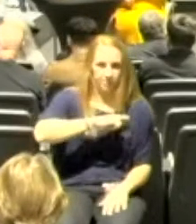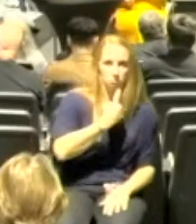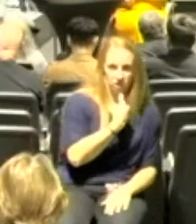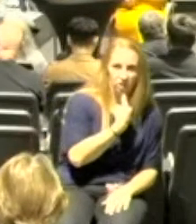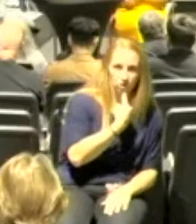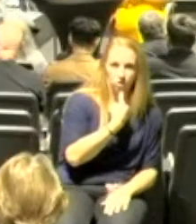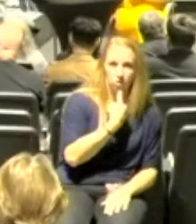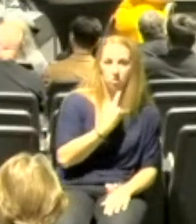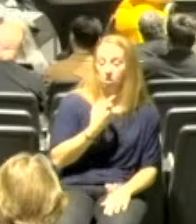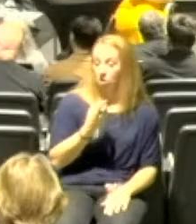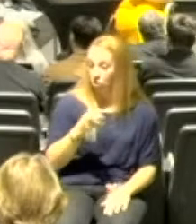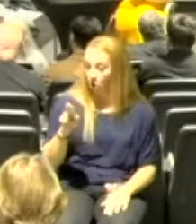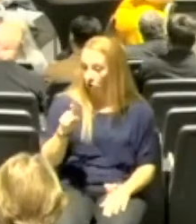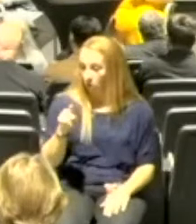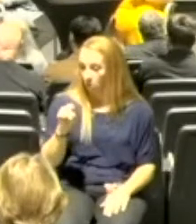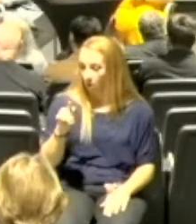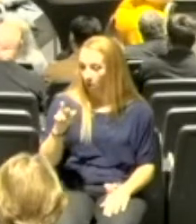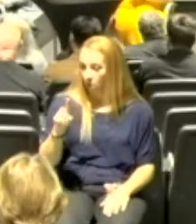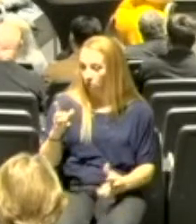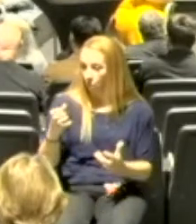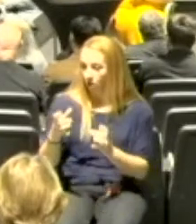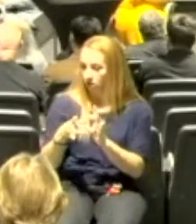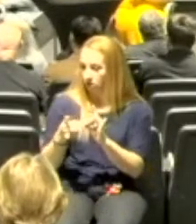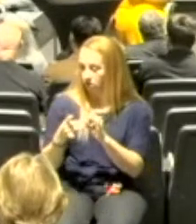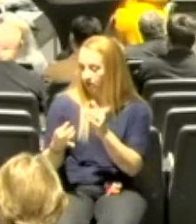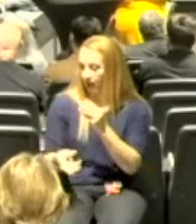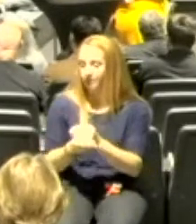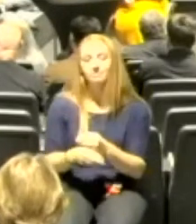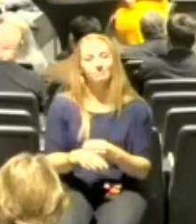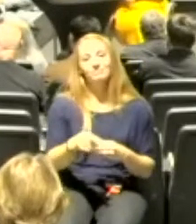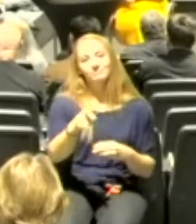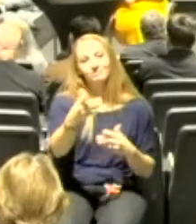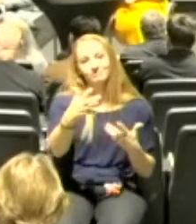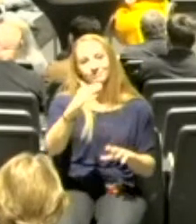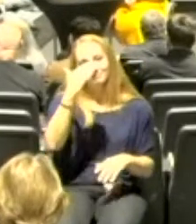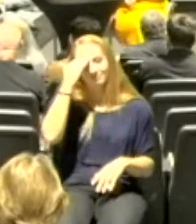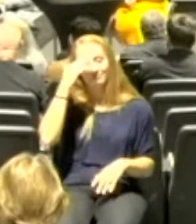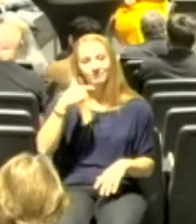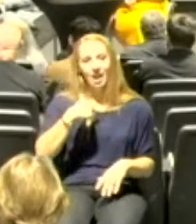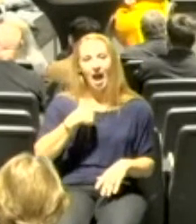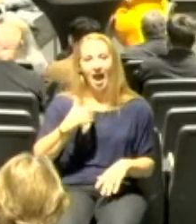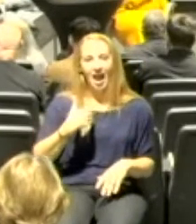to speak on that as well. So I believe most of you know I have some pretty